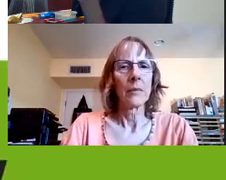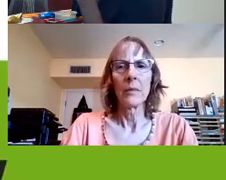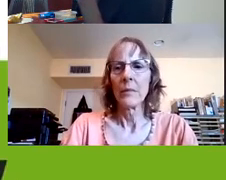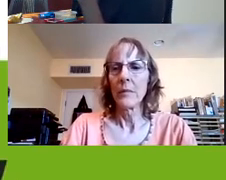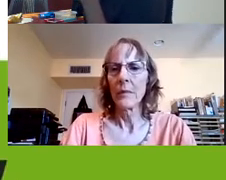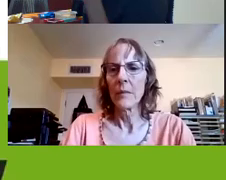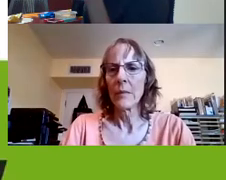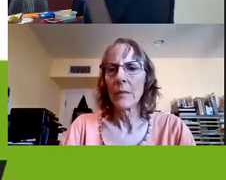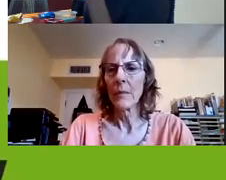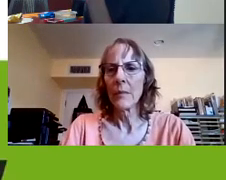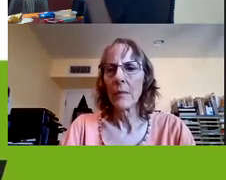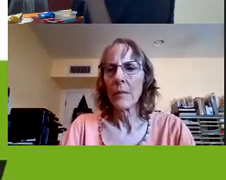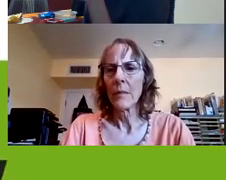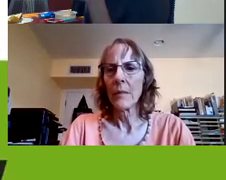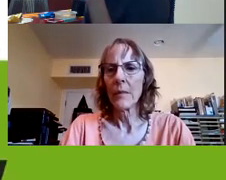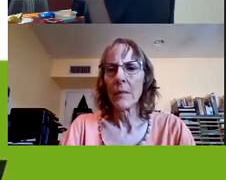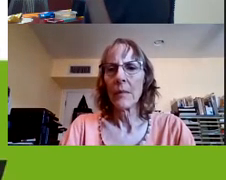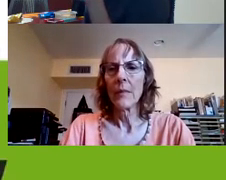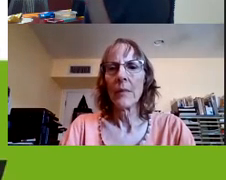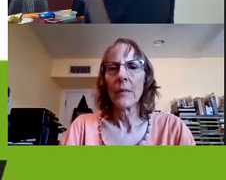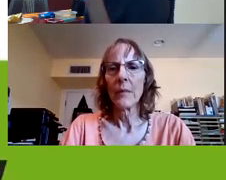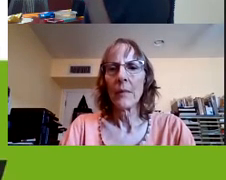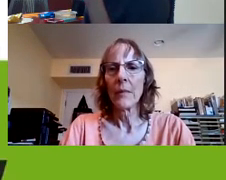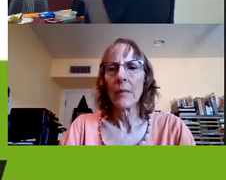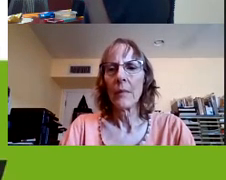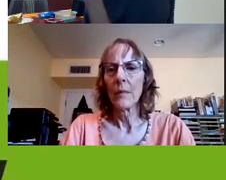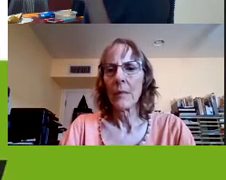Anine, my name is Laura Medina. Can you all